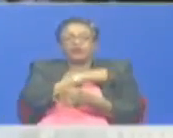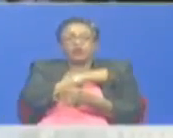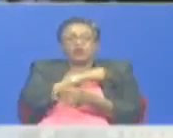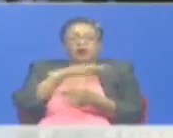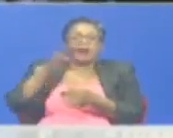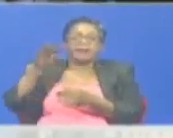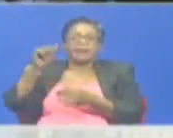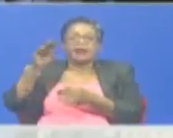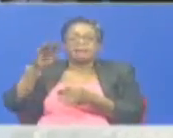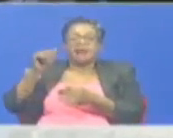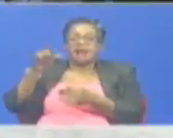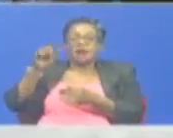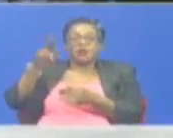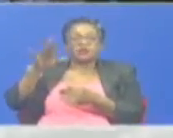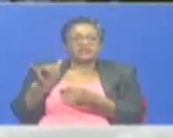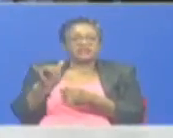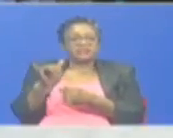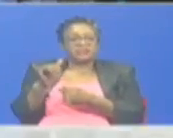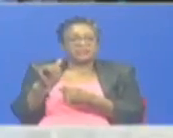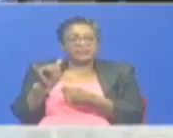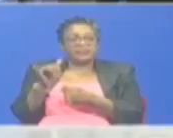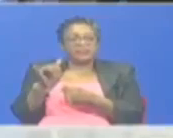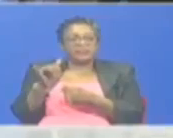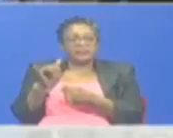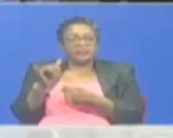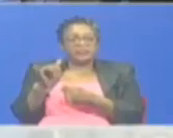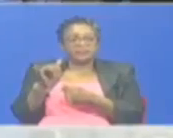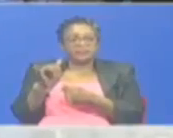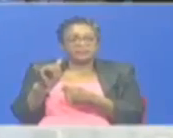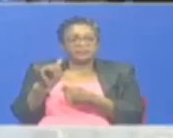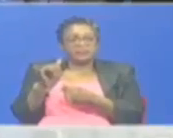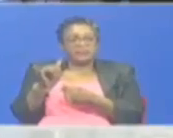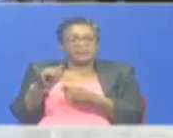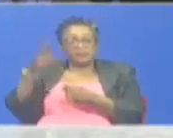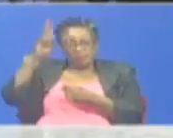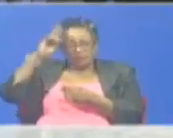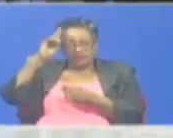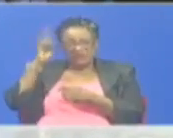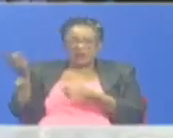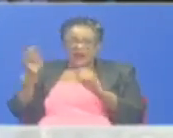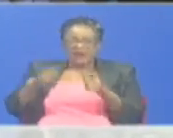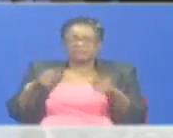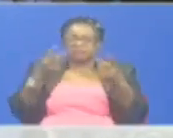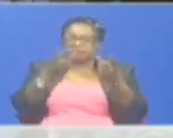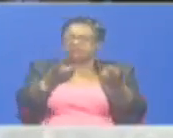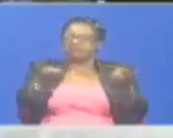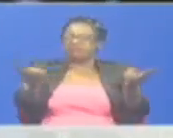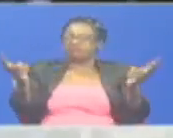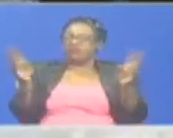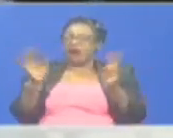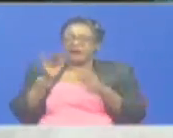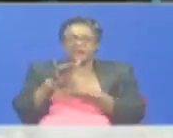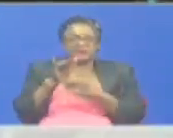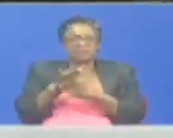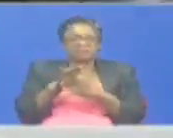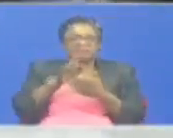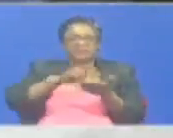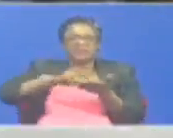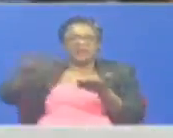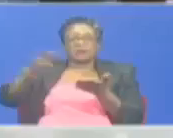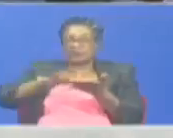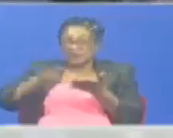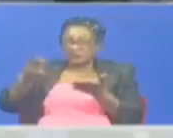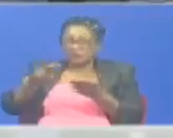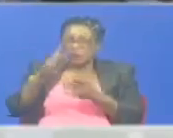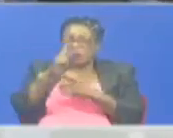Lucy. Polisi walitoka na hii area, wakawavingira, wakawaambia watoke. Mmoja akachomoka mbio